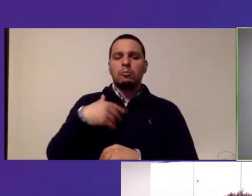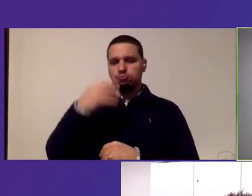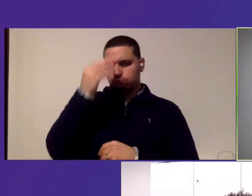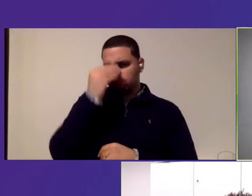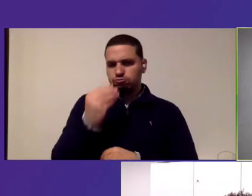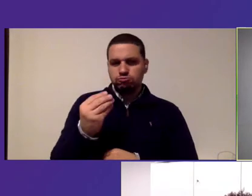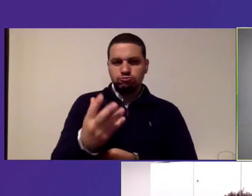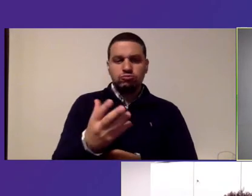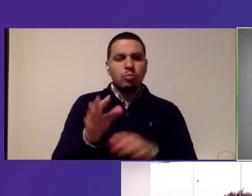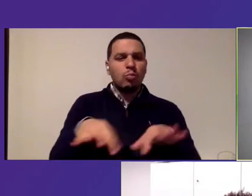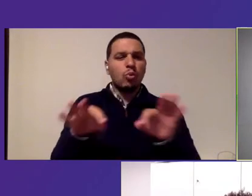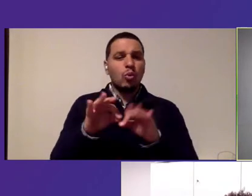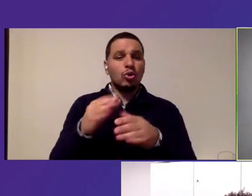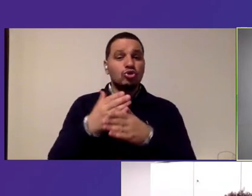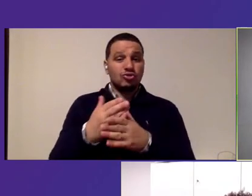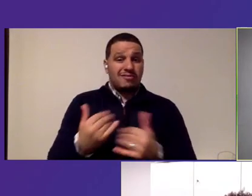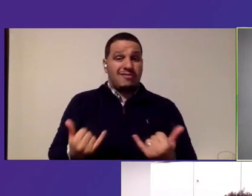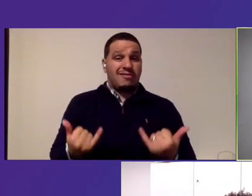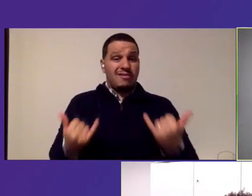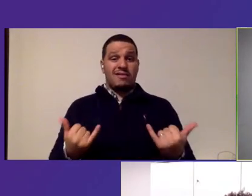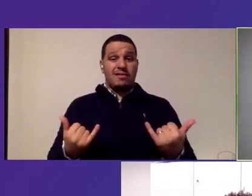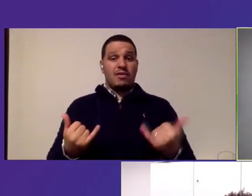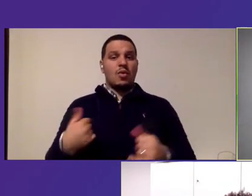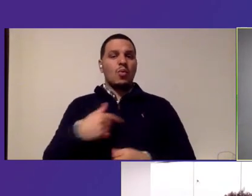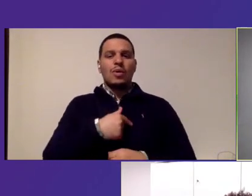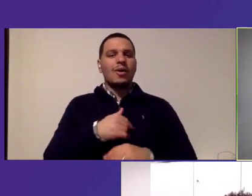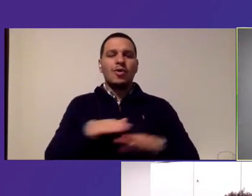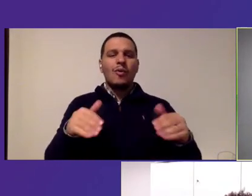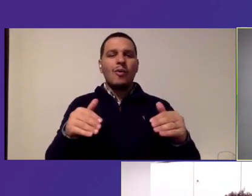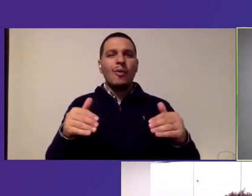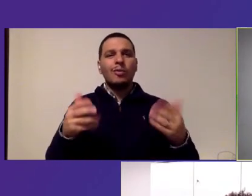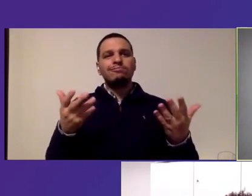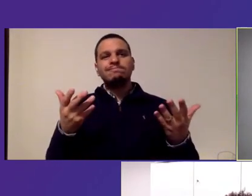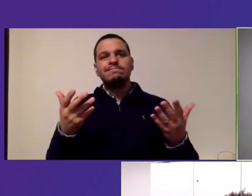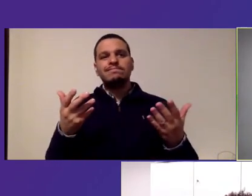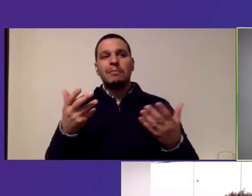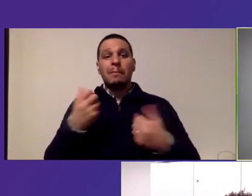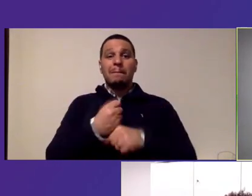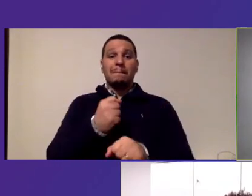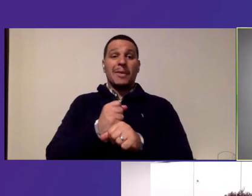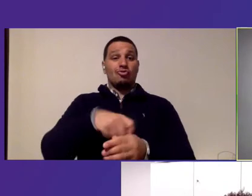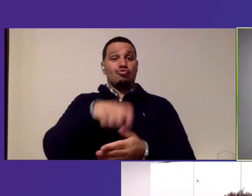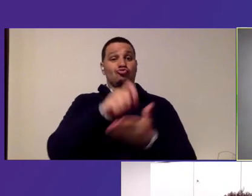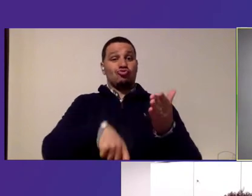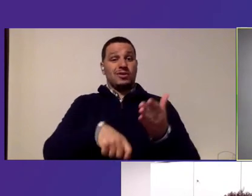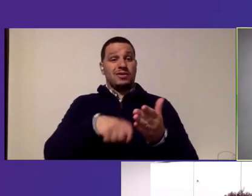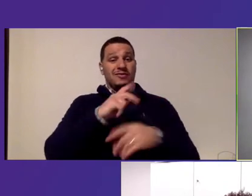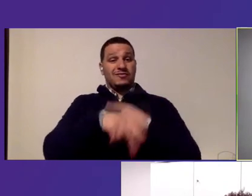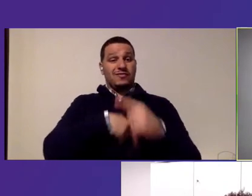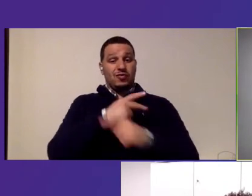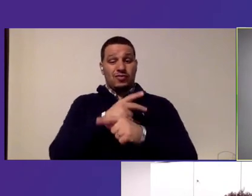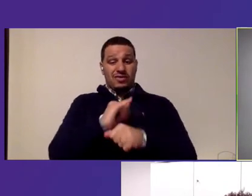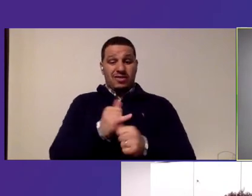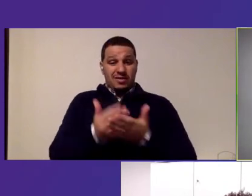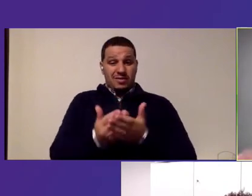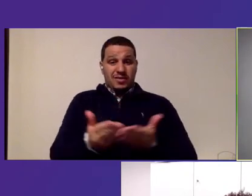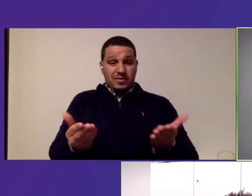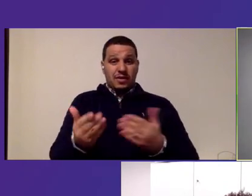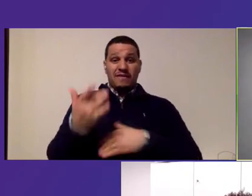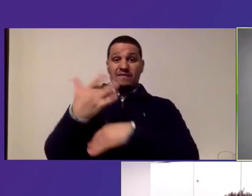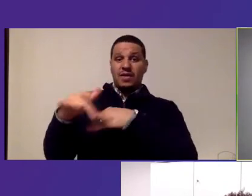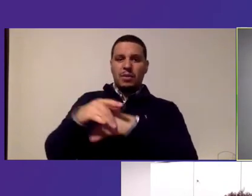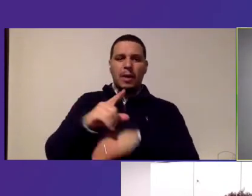important to share that at this time, we don't make the written version of these materials